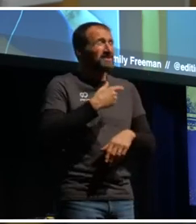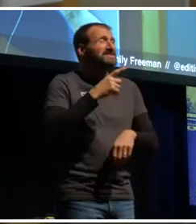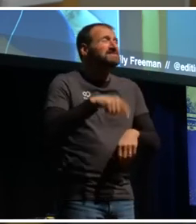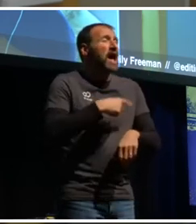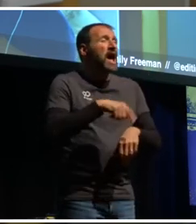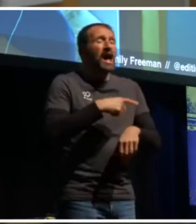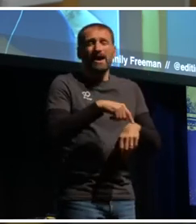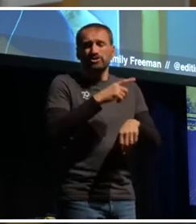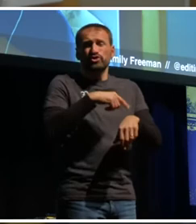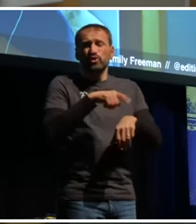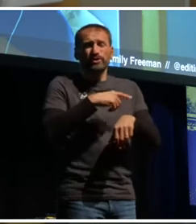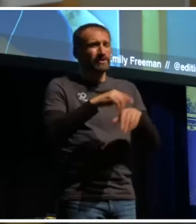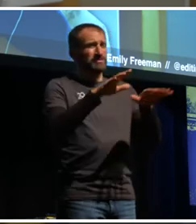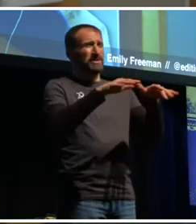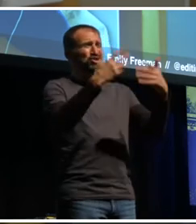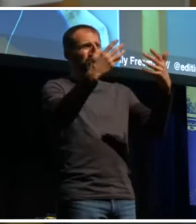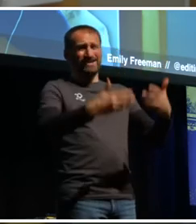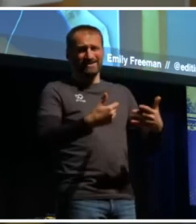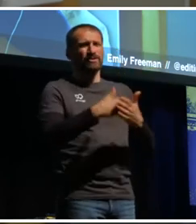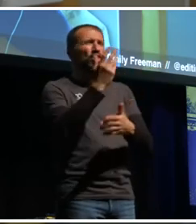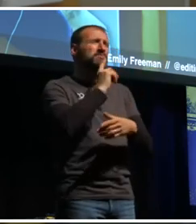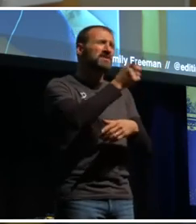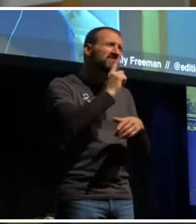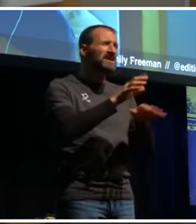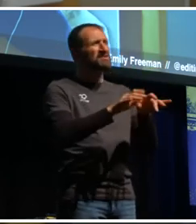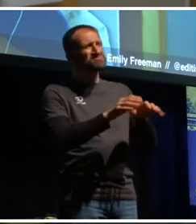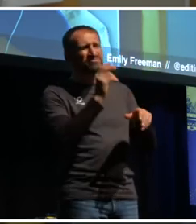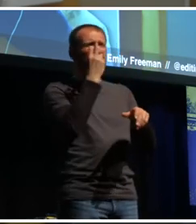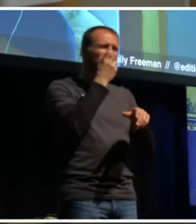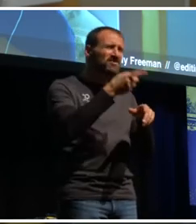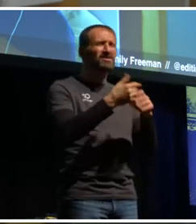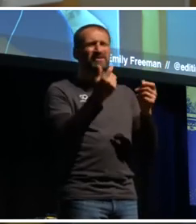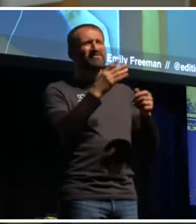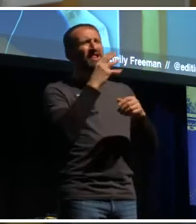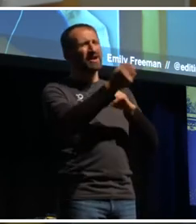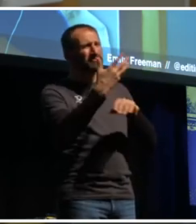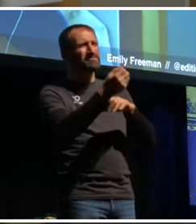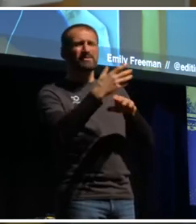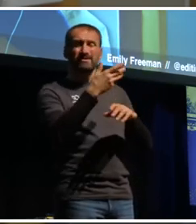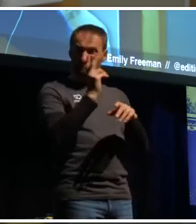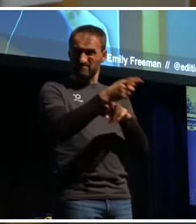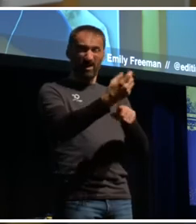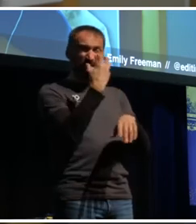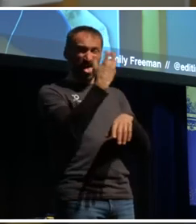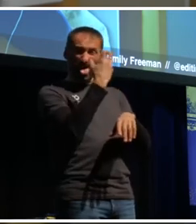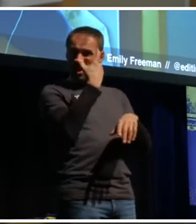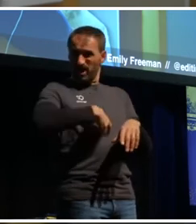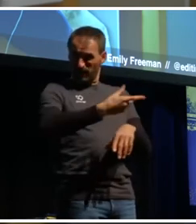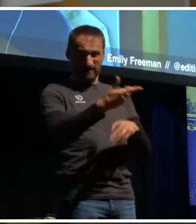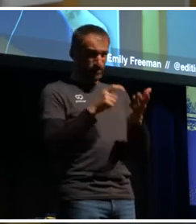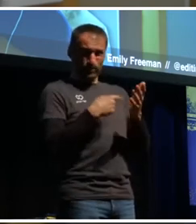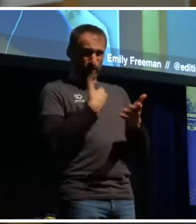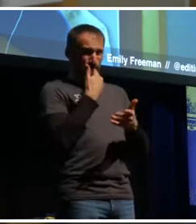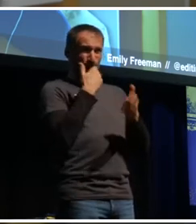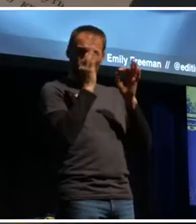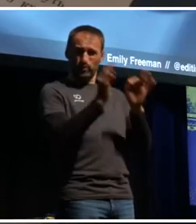machine typing in new commands and having it spit out error messages at us, literally yelling at us for not coding well enough.